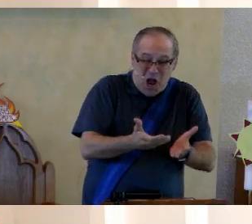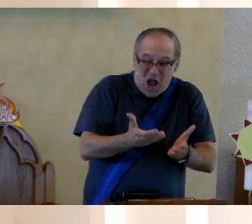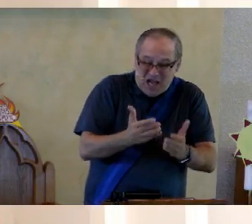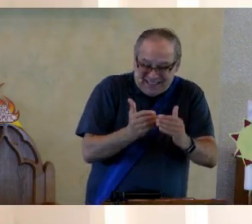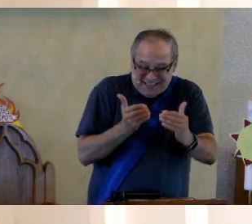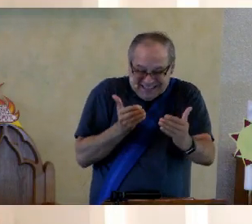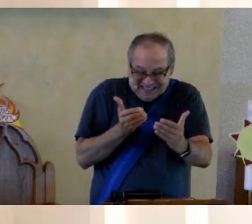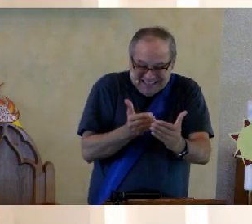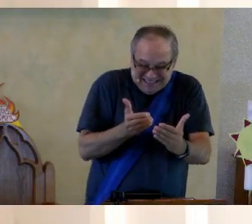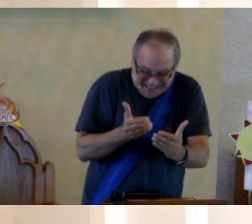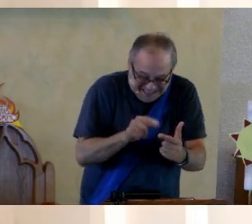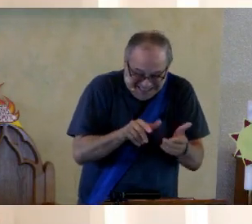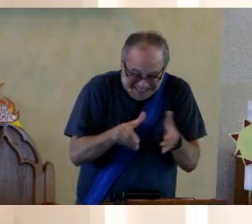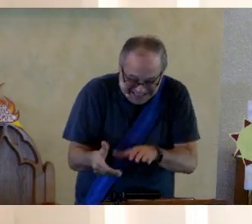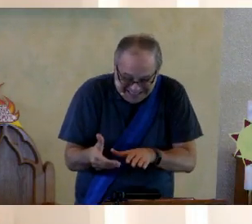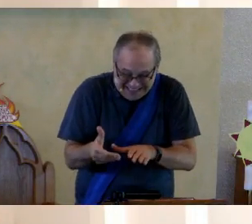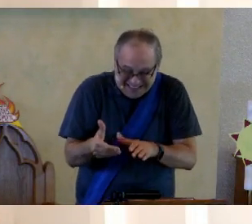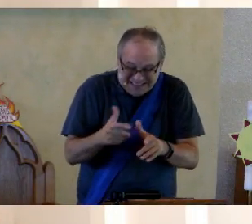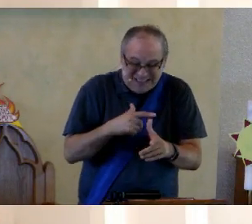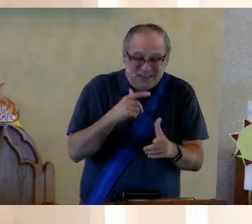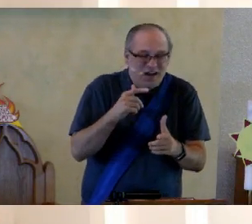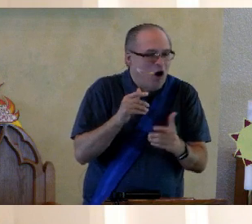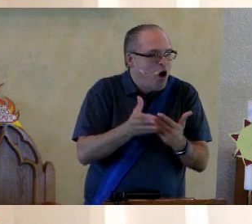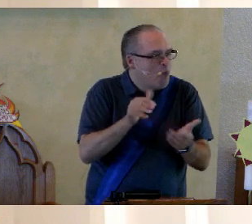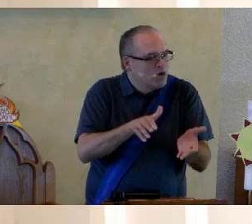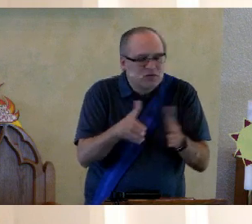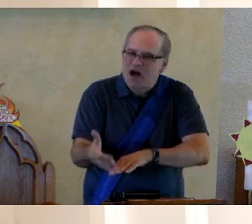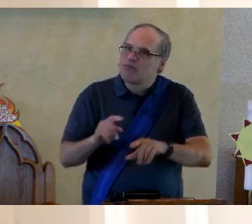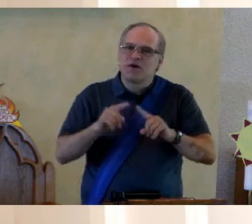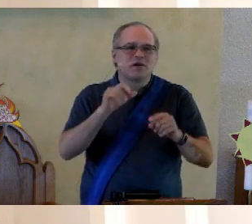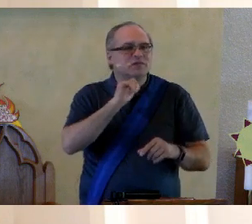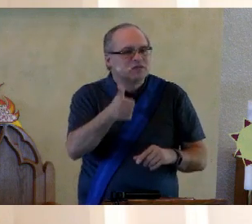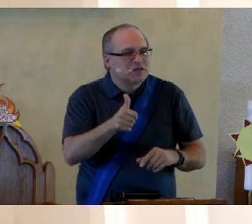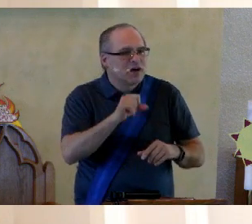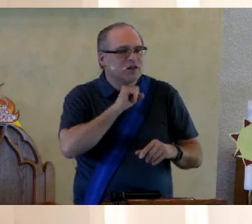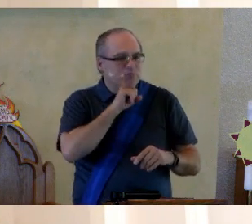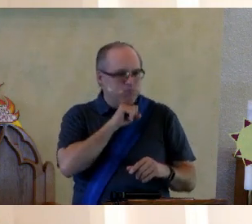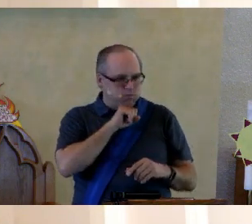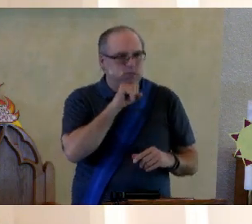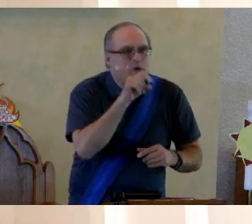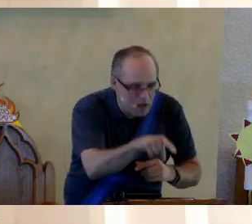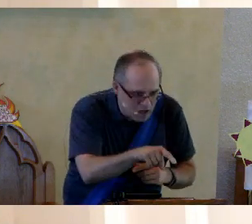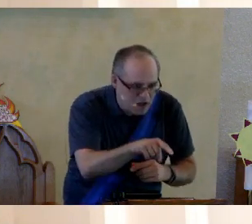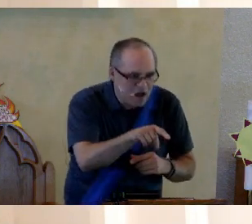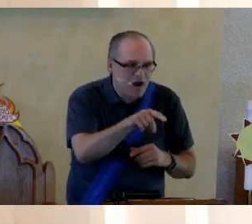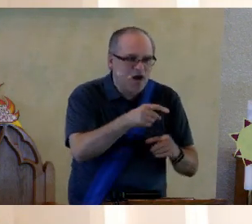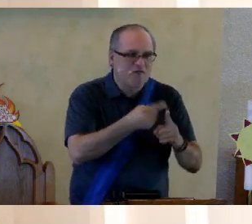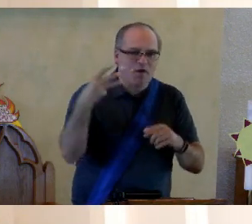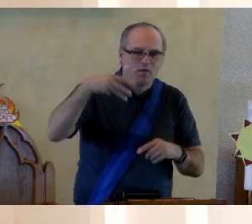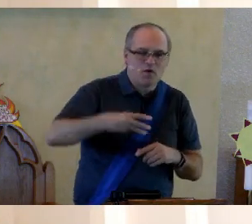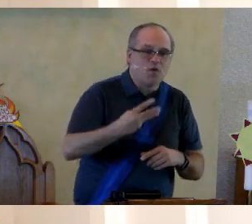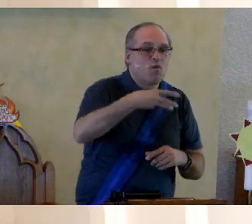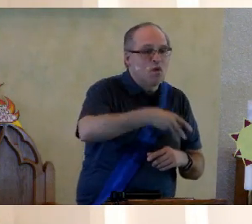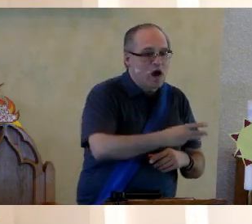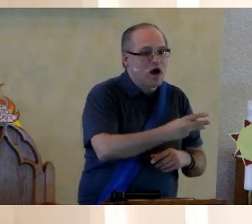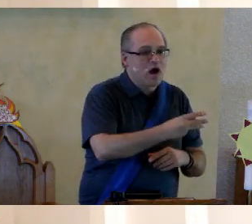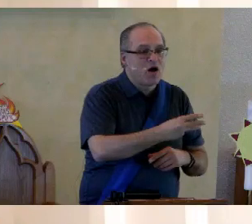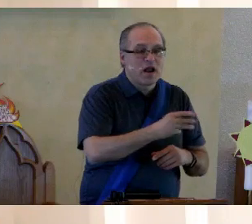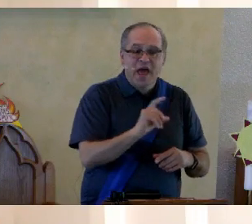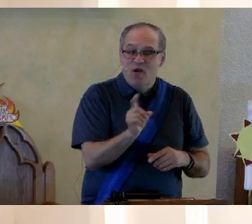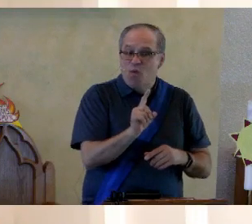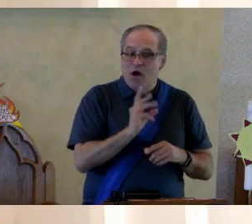life, and left him on the brink of death before it vomited him out right where he needed to